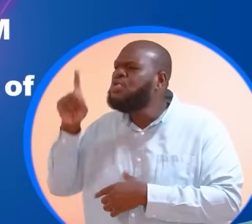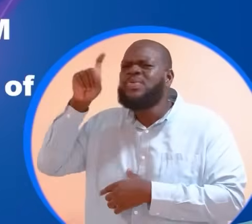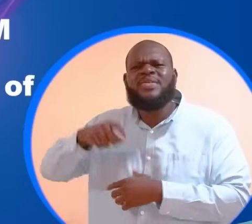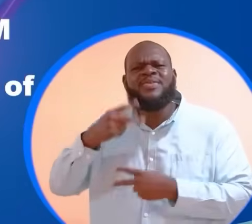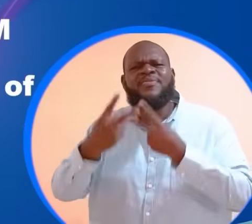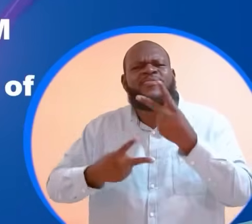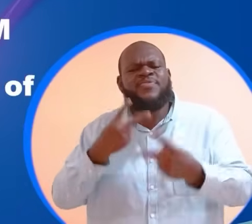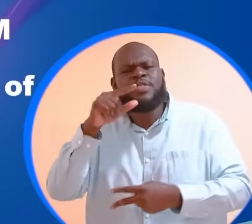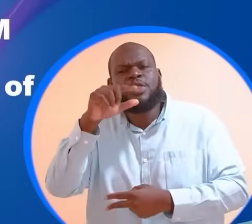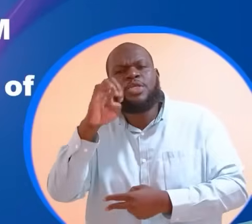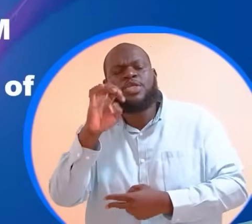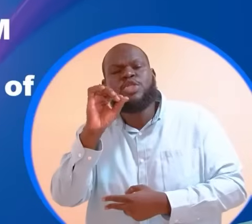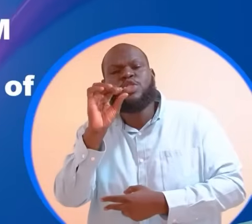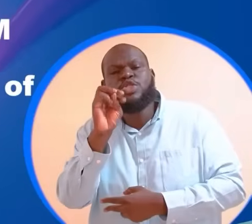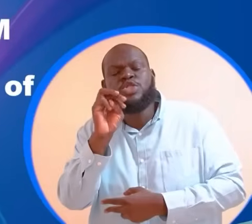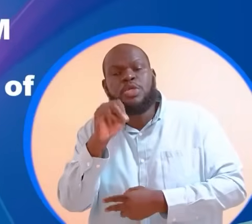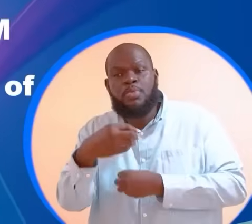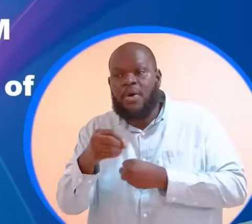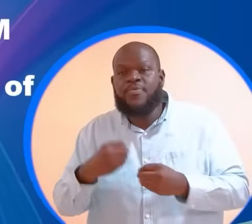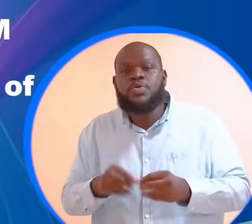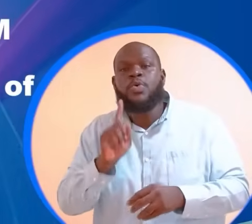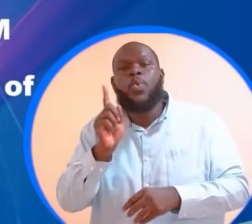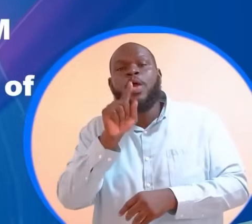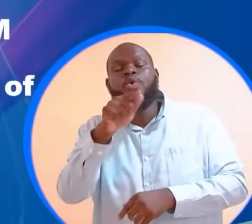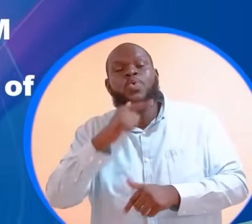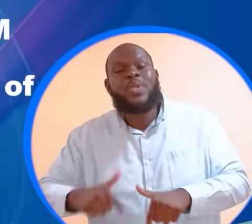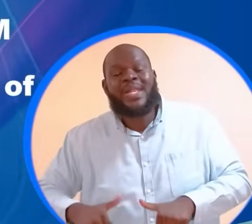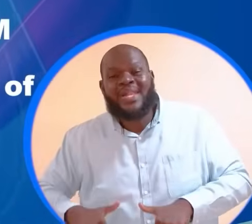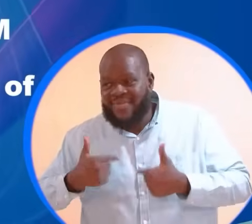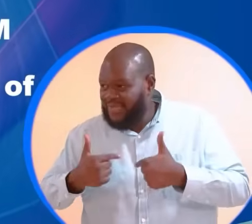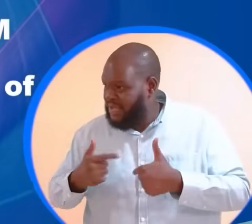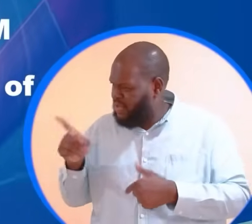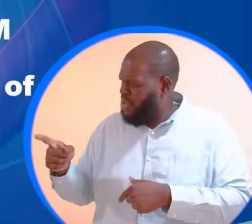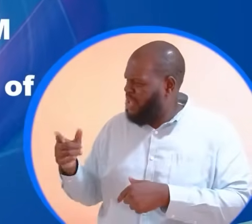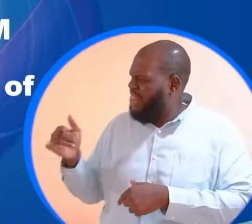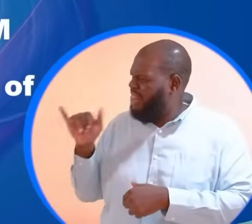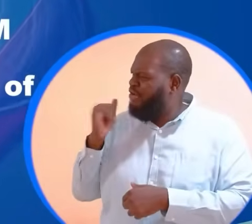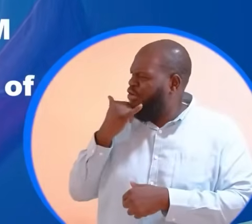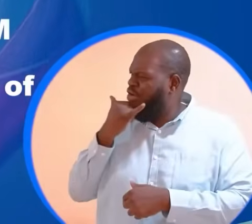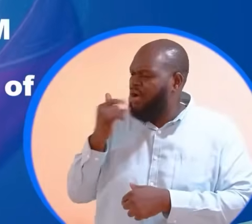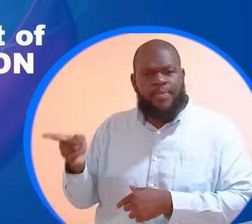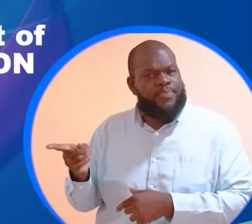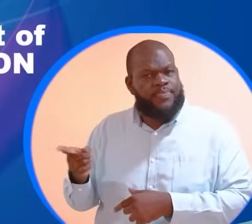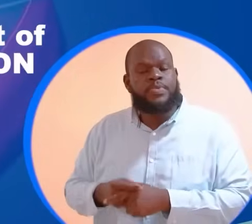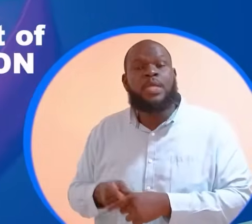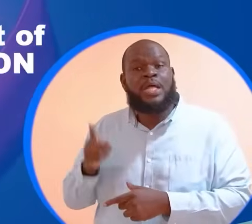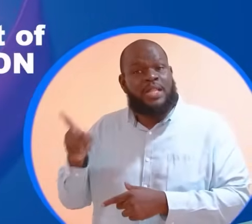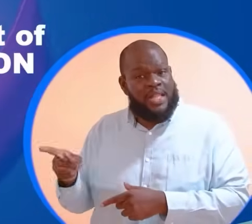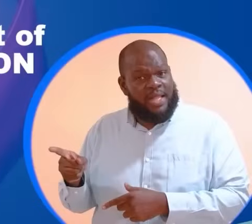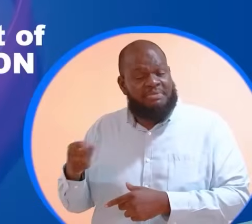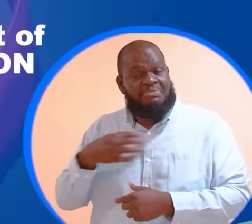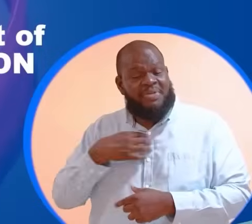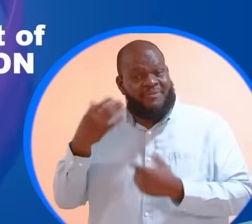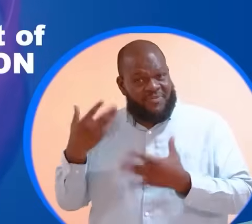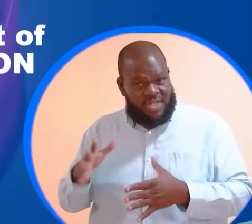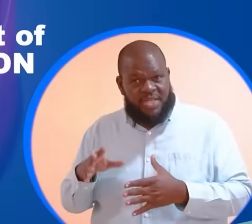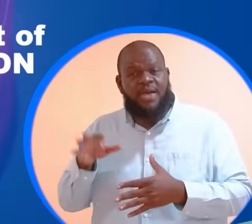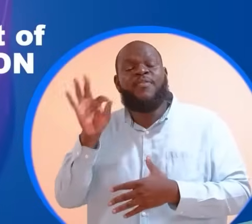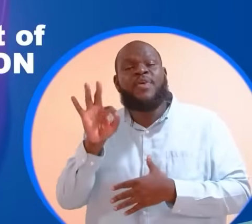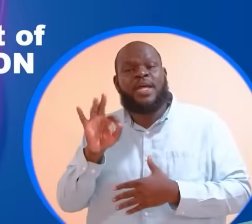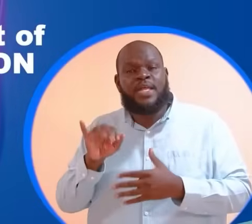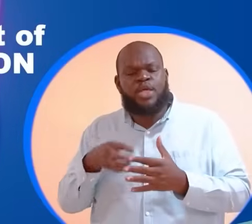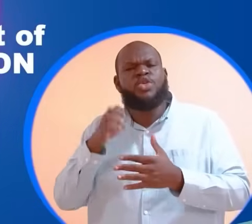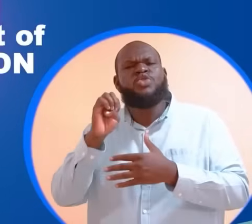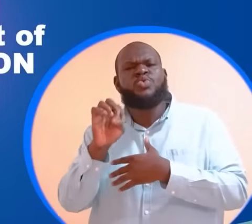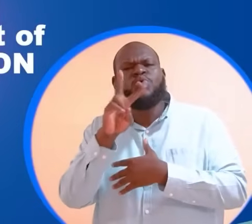must visit the GECOM registration office responsible for your area of residence to make an objection. The objections aspect of this exercise will